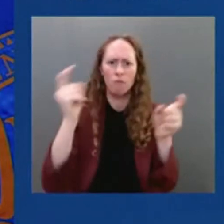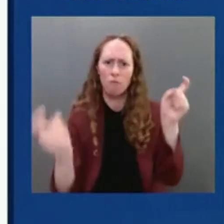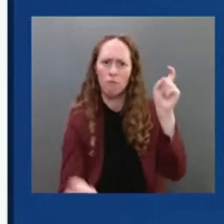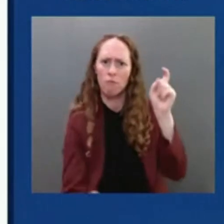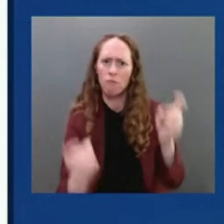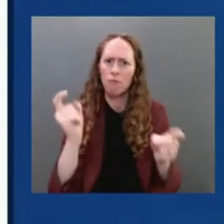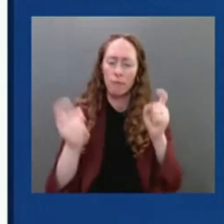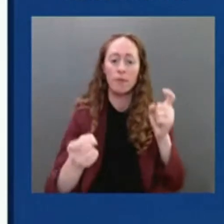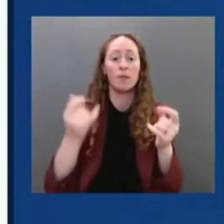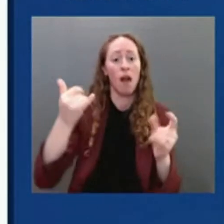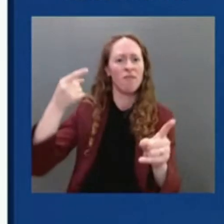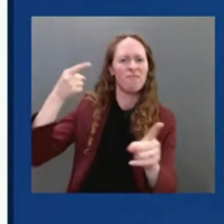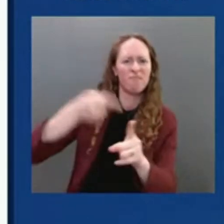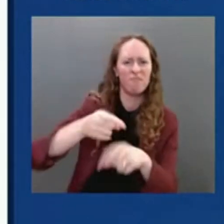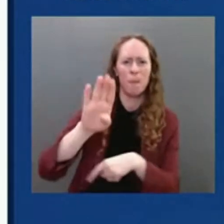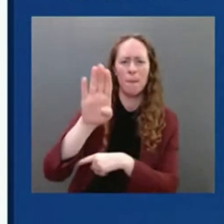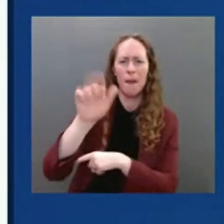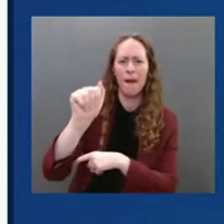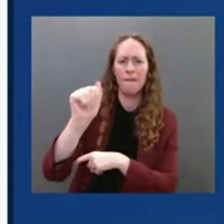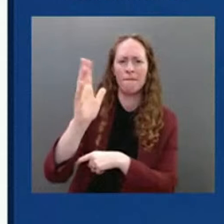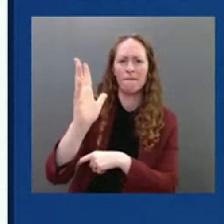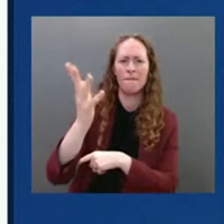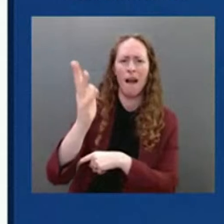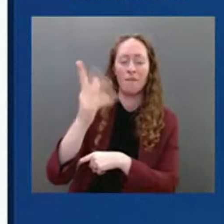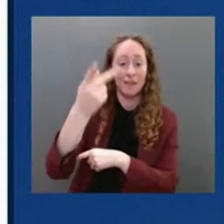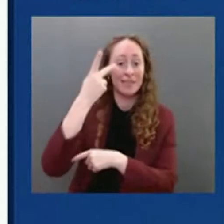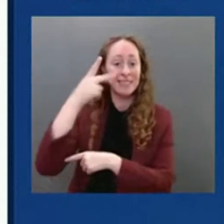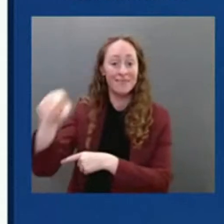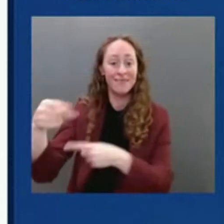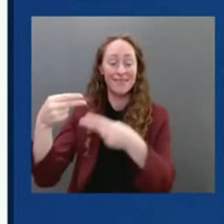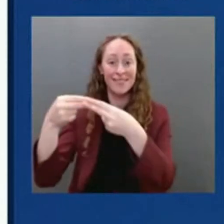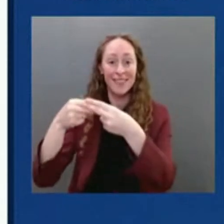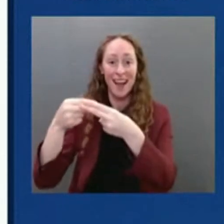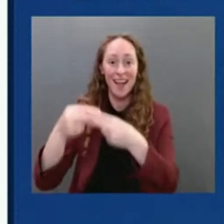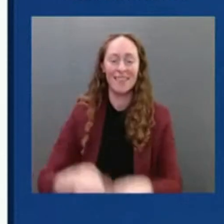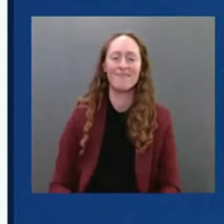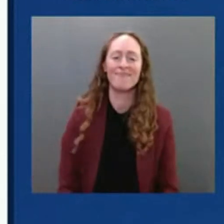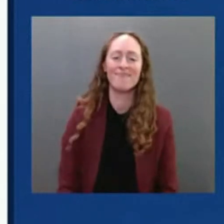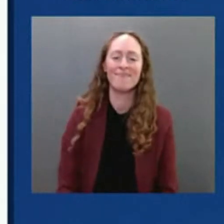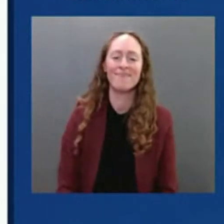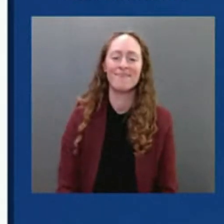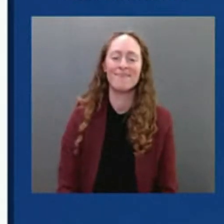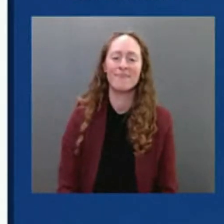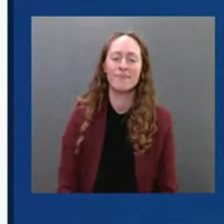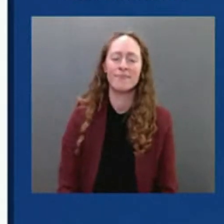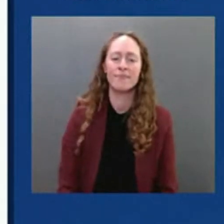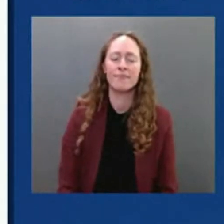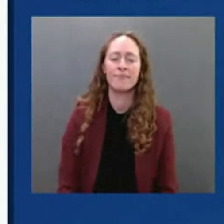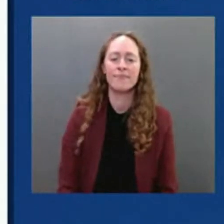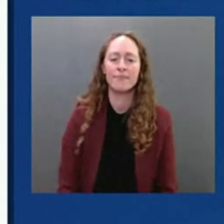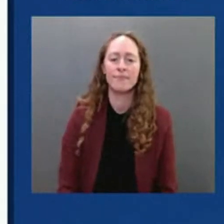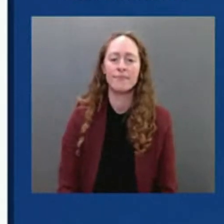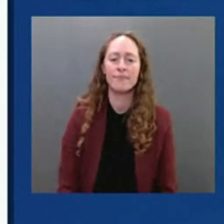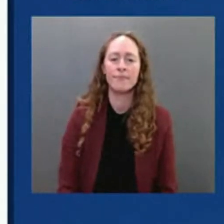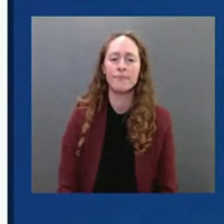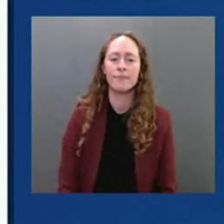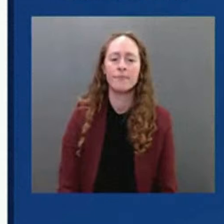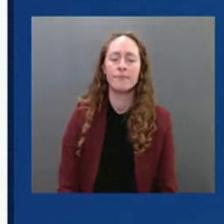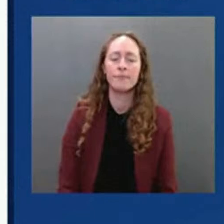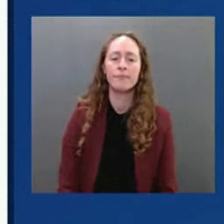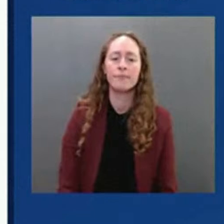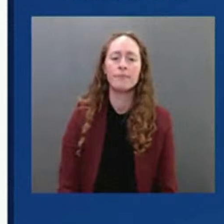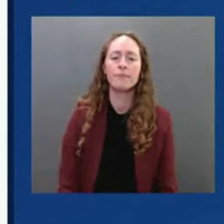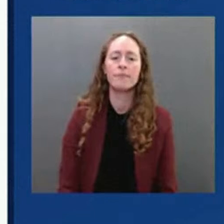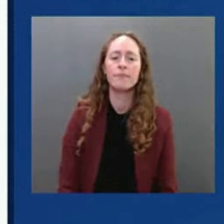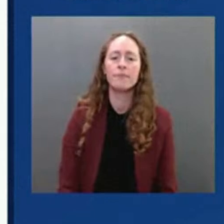first slide, please. Just as a background, as you see here, and you look temporally from June of 2021,